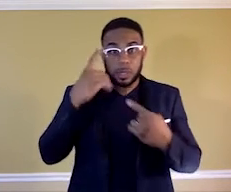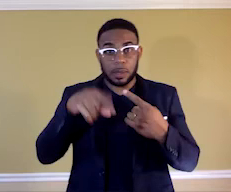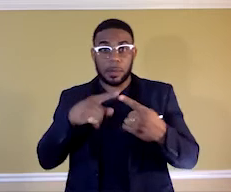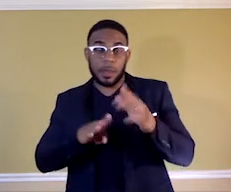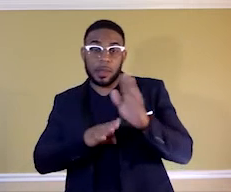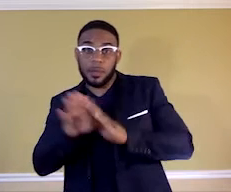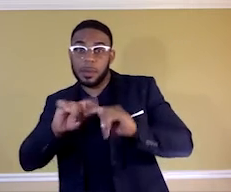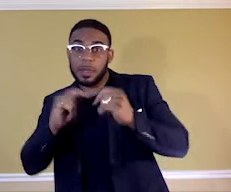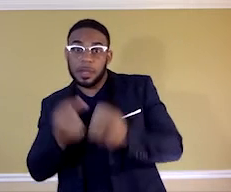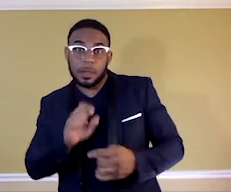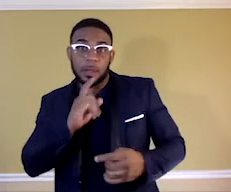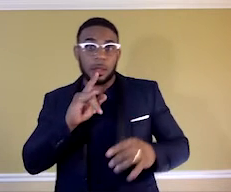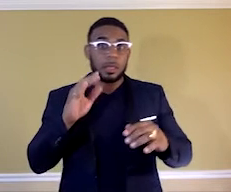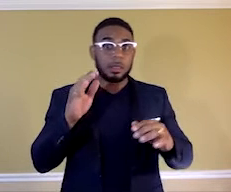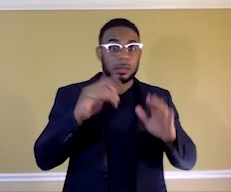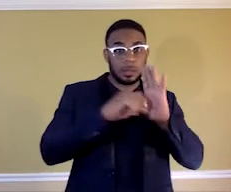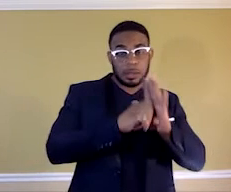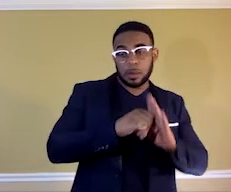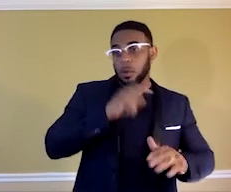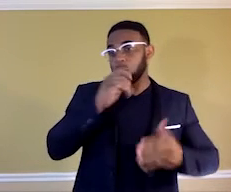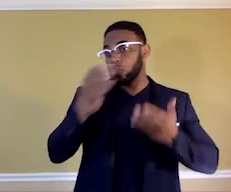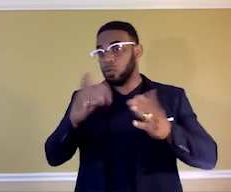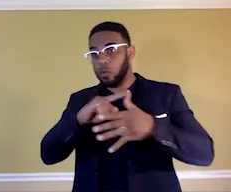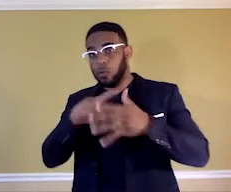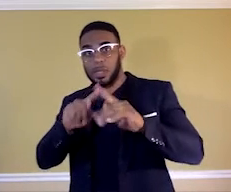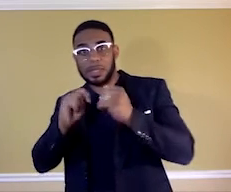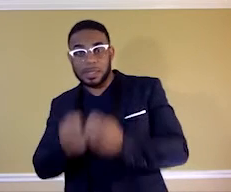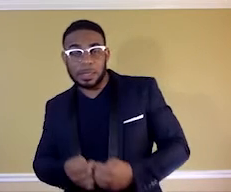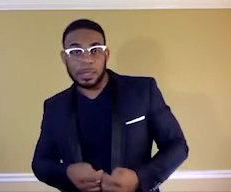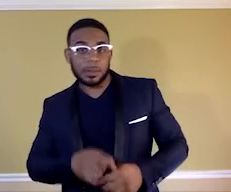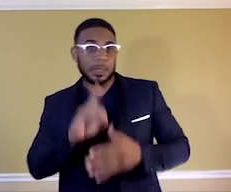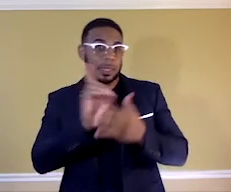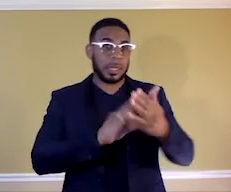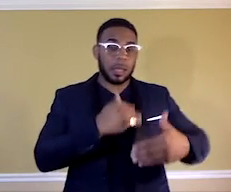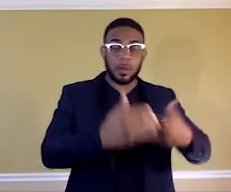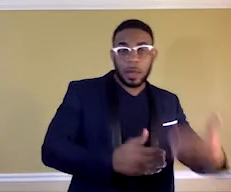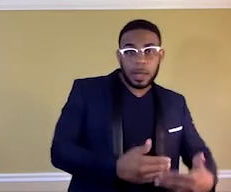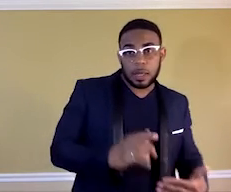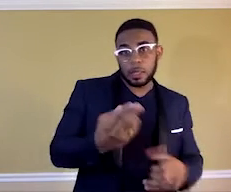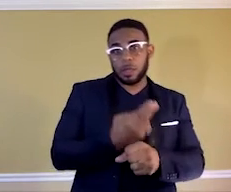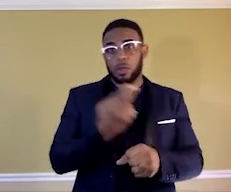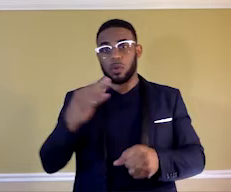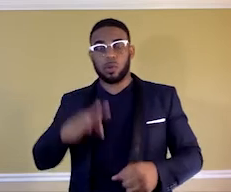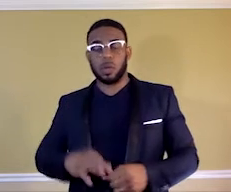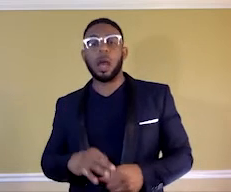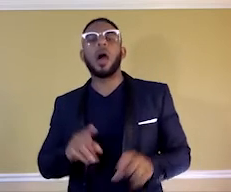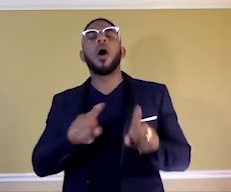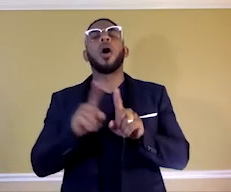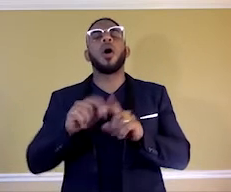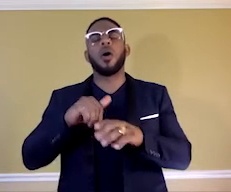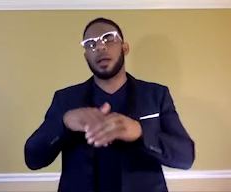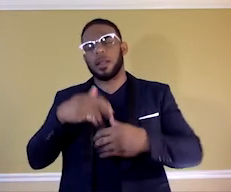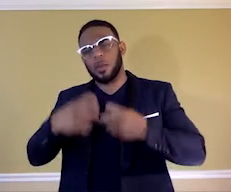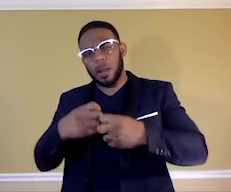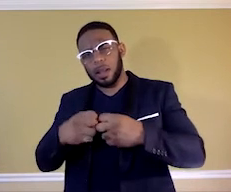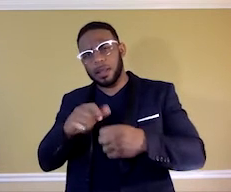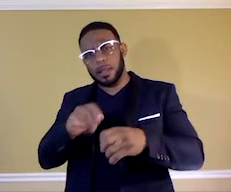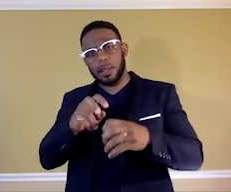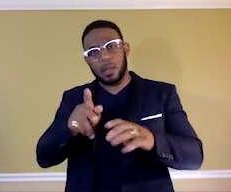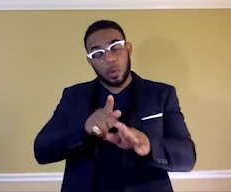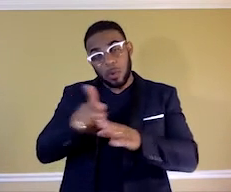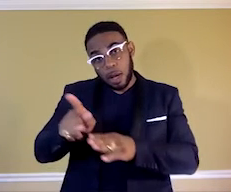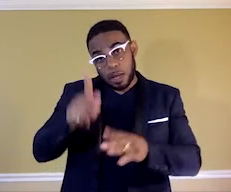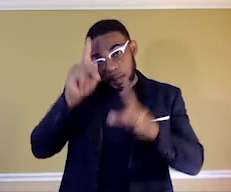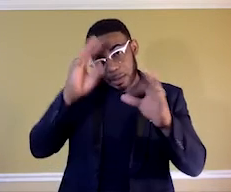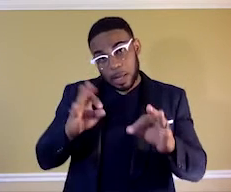the development teams that are assembled, who serves on these teams, the design processes they use, but also in the problems that these